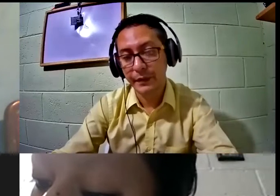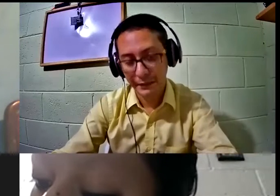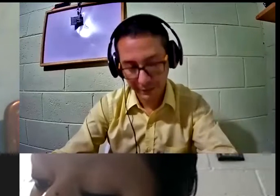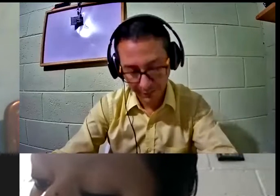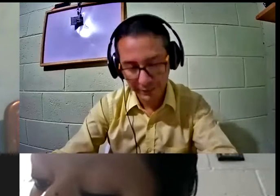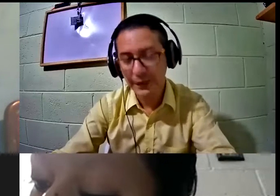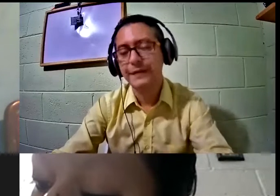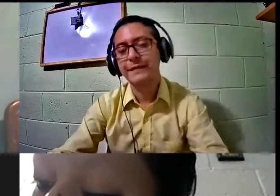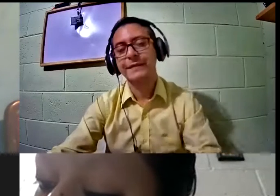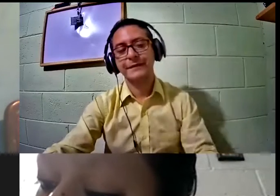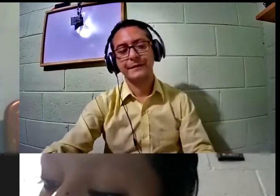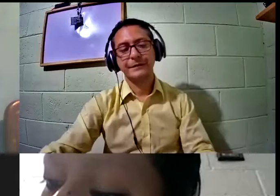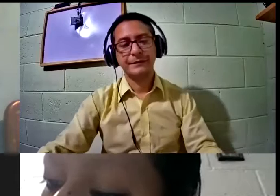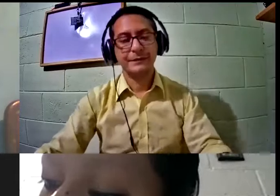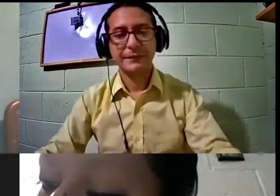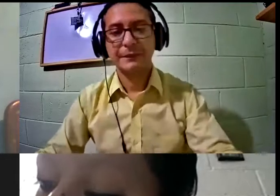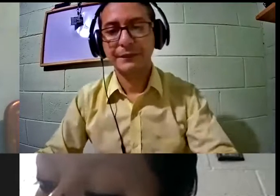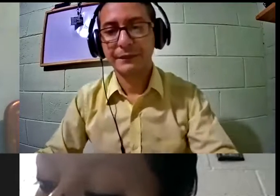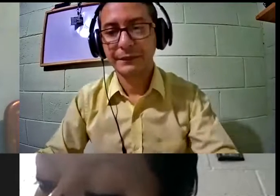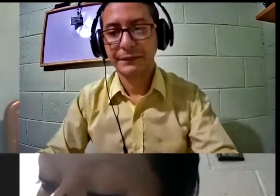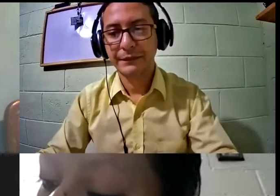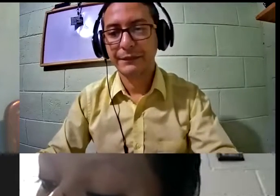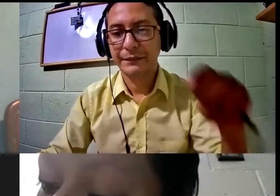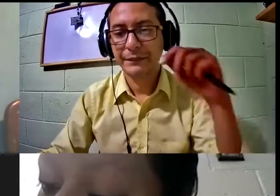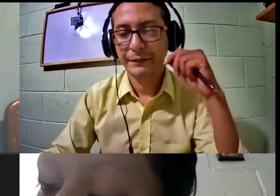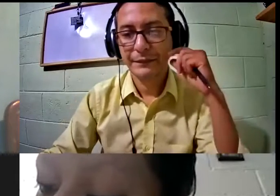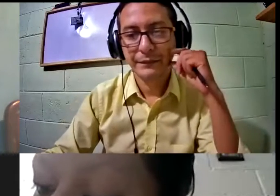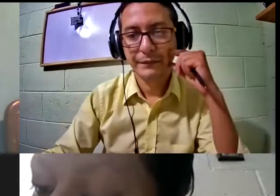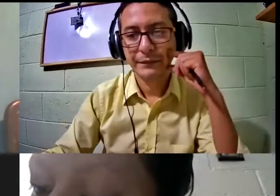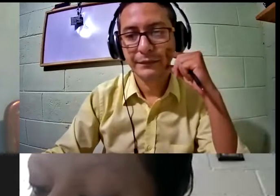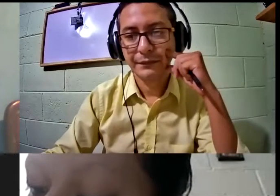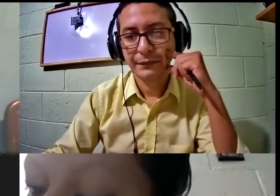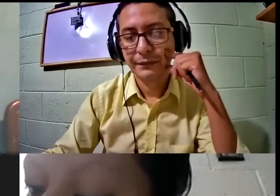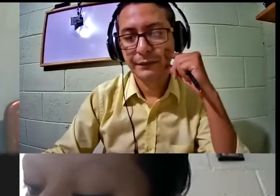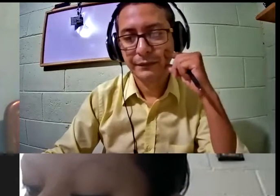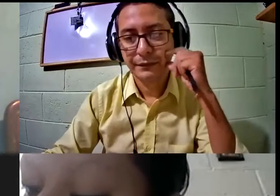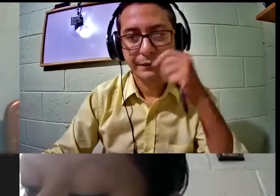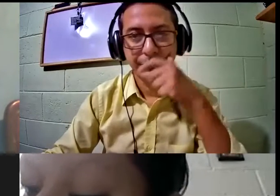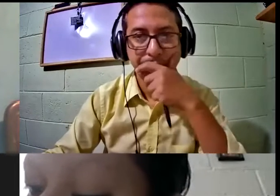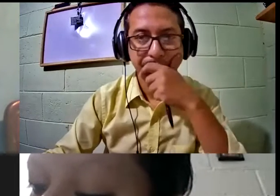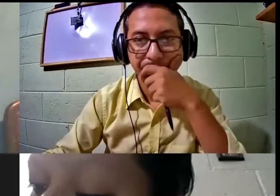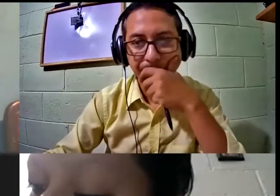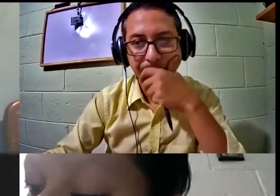Deliver. Yes. Deliver. Designs to clients. Correct.